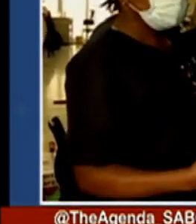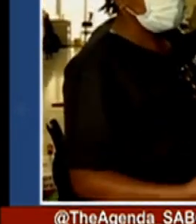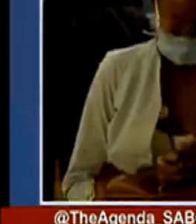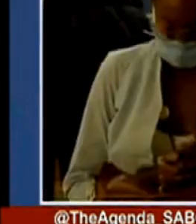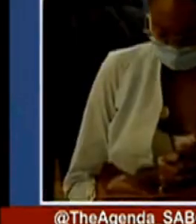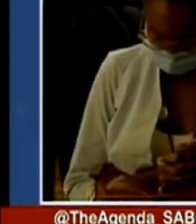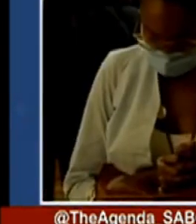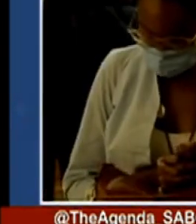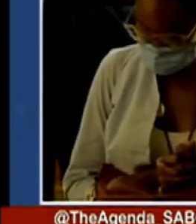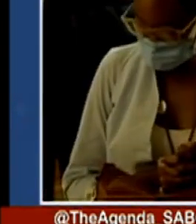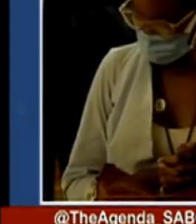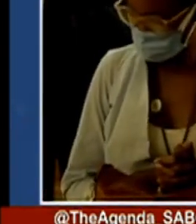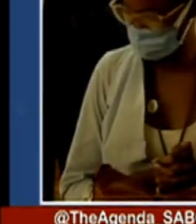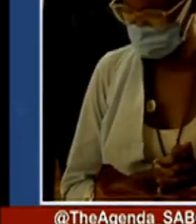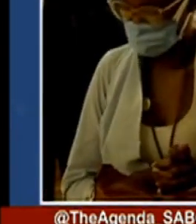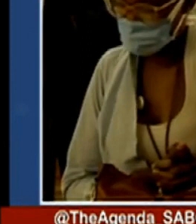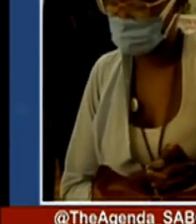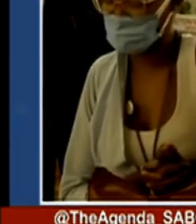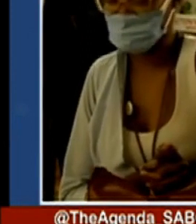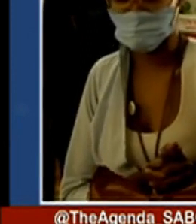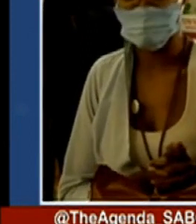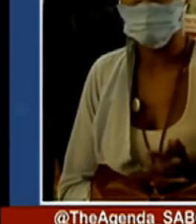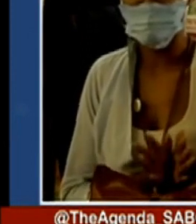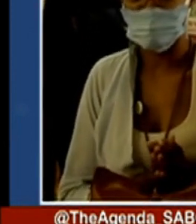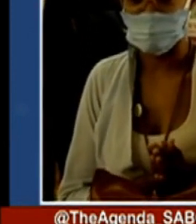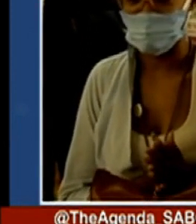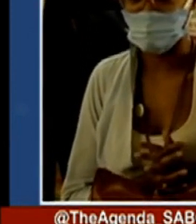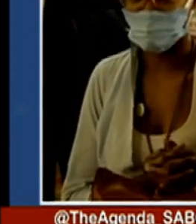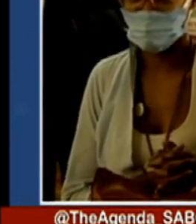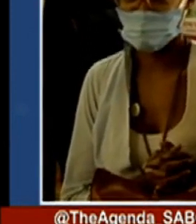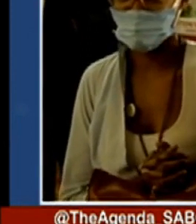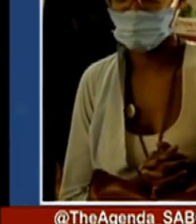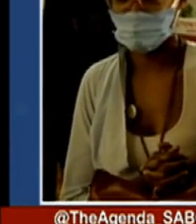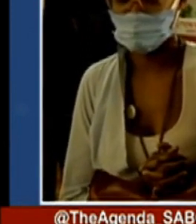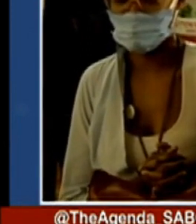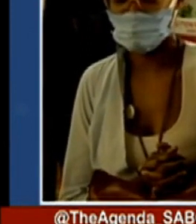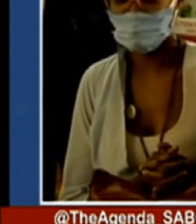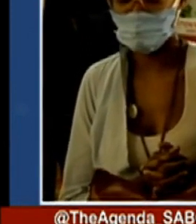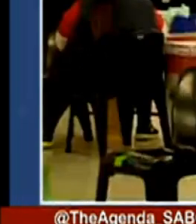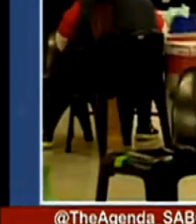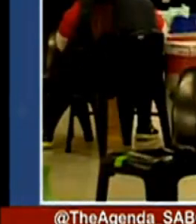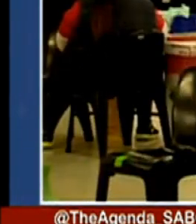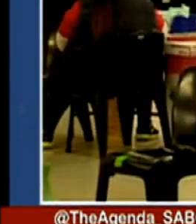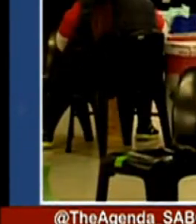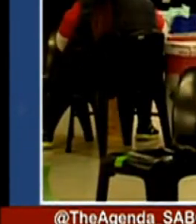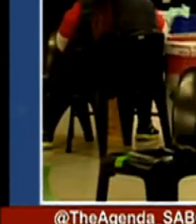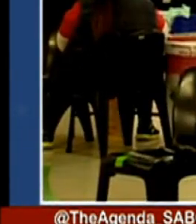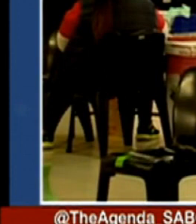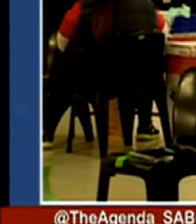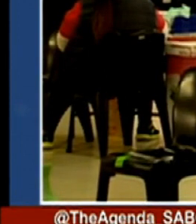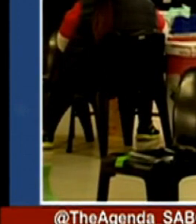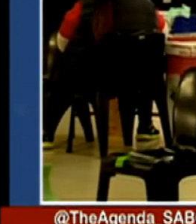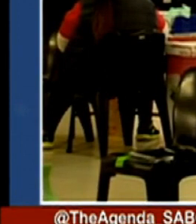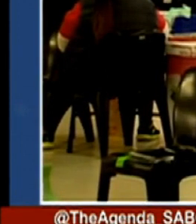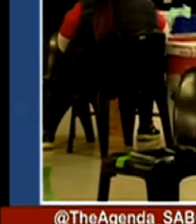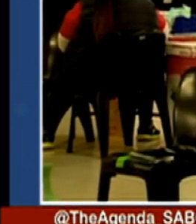is could they be a source of ongoing transmission because of the way that they socialize? And if that is the